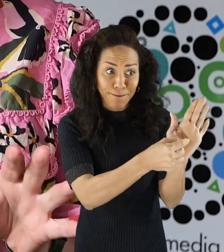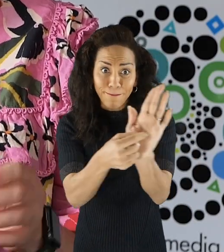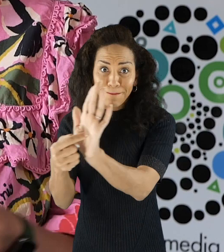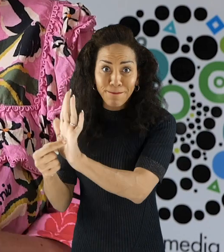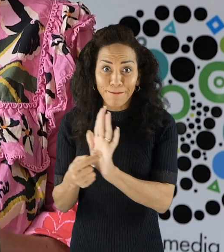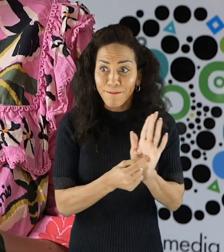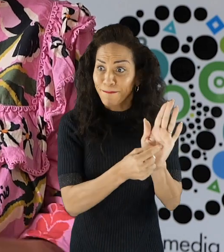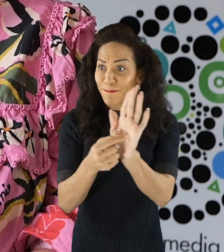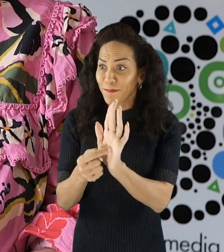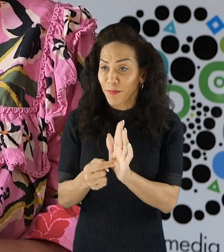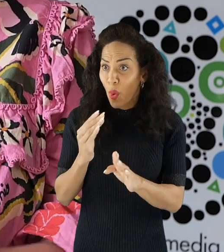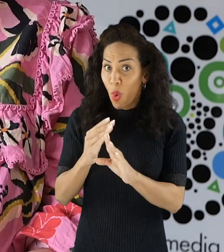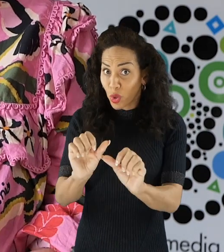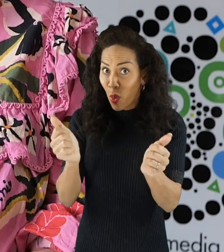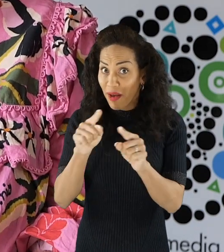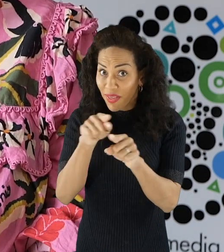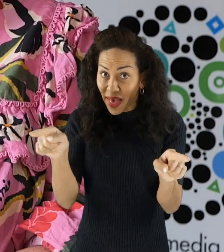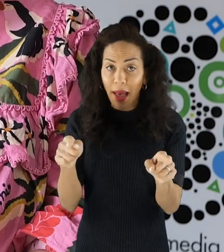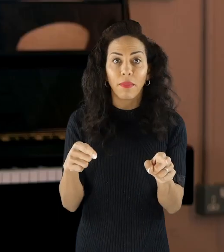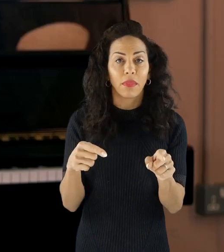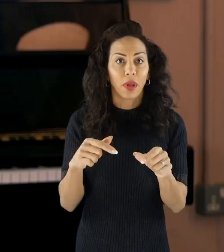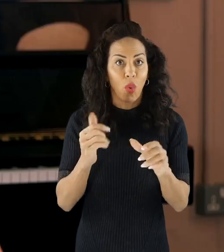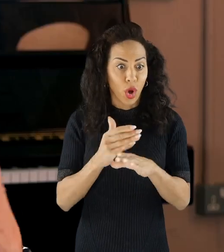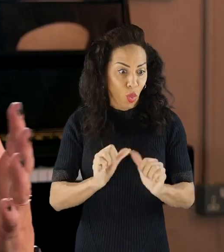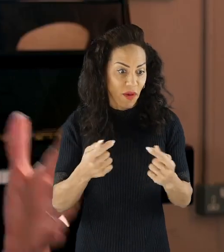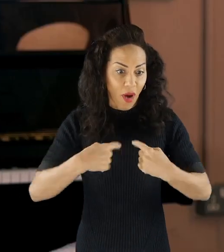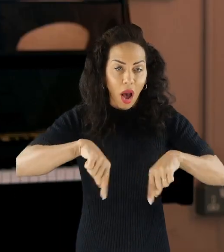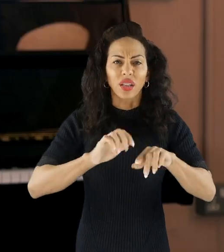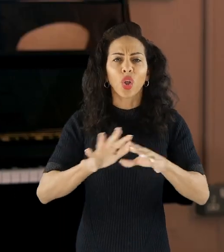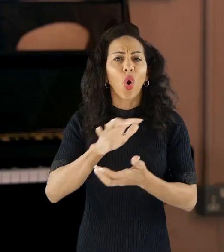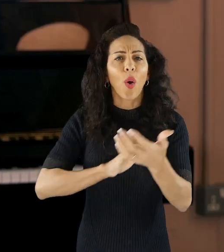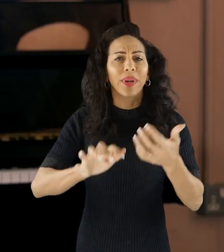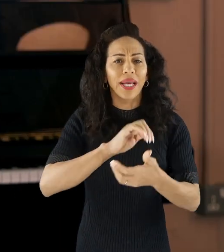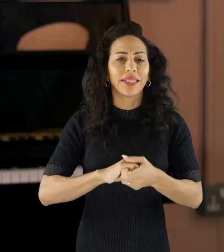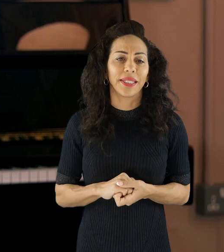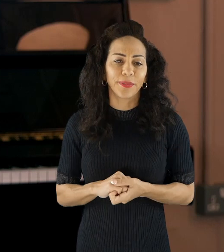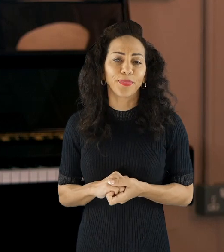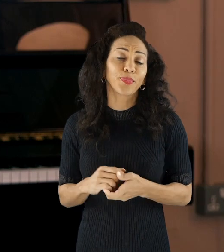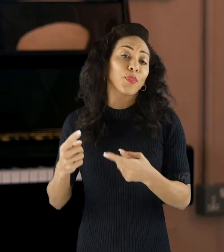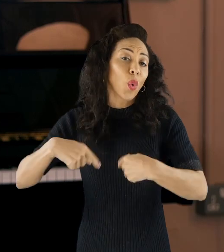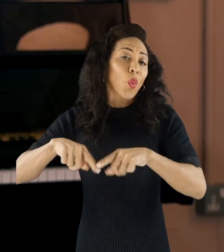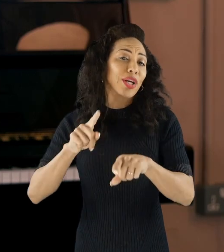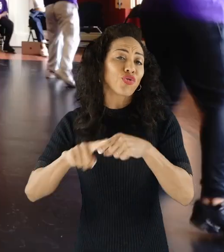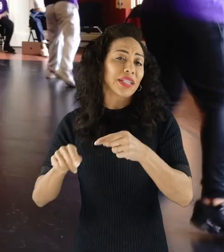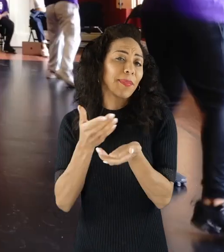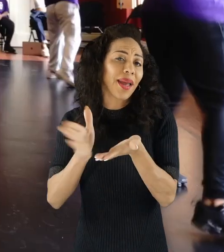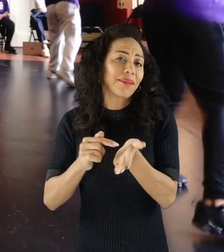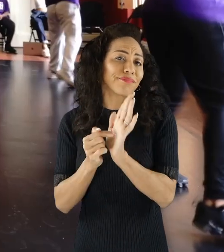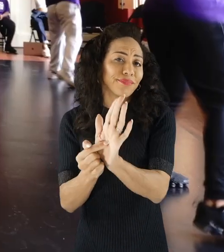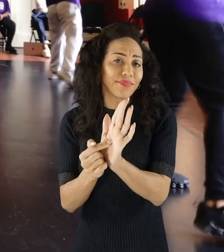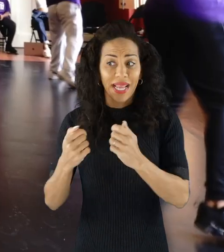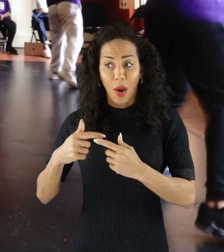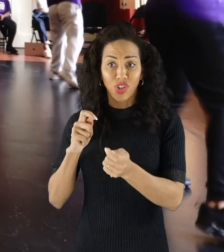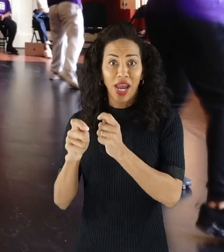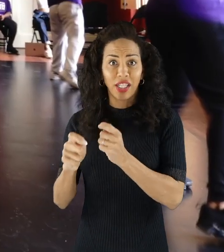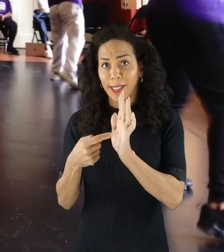for our funders, works for us and isn't too onerous. And we just try to be really transparent and really clear about the change that we're trying